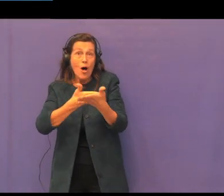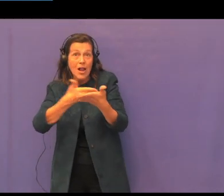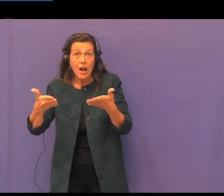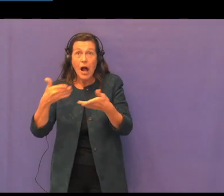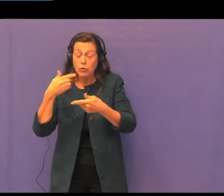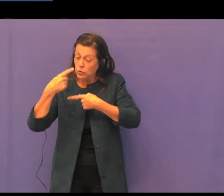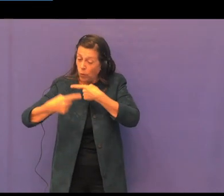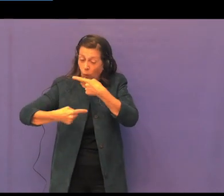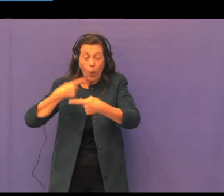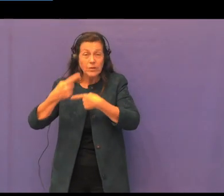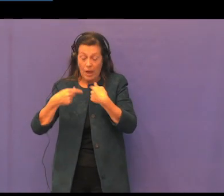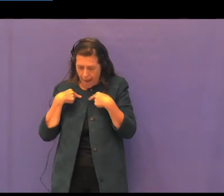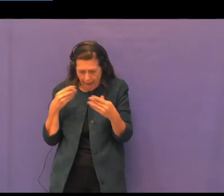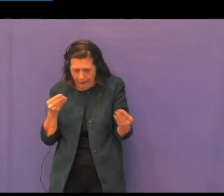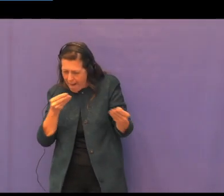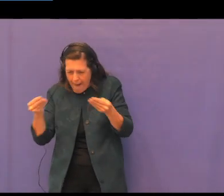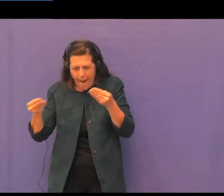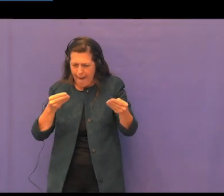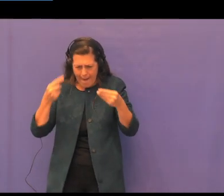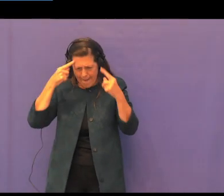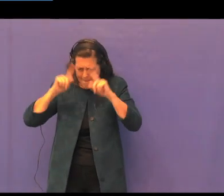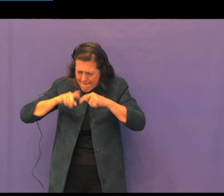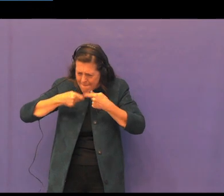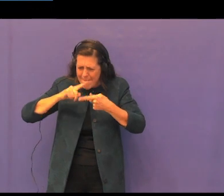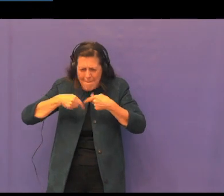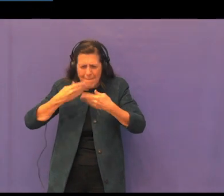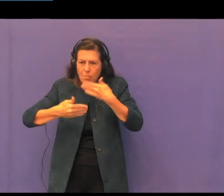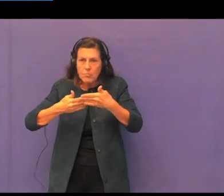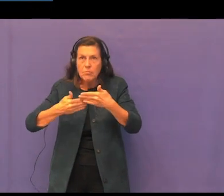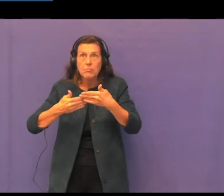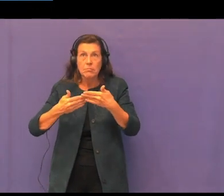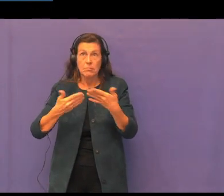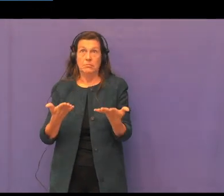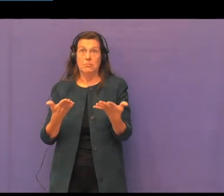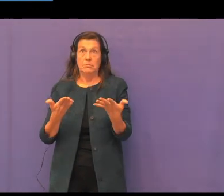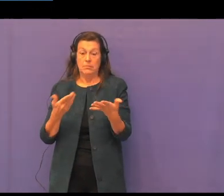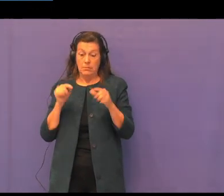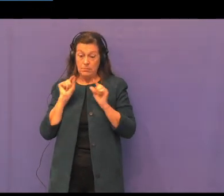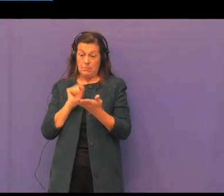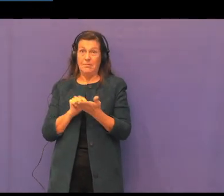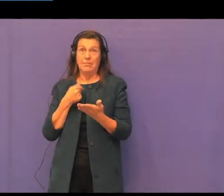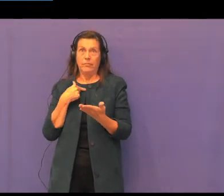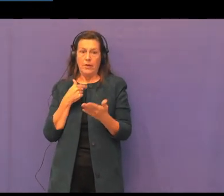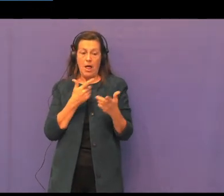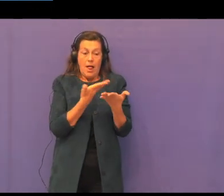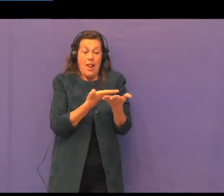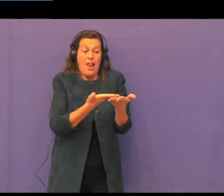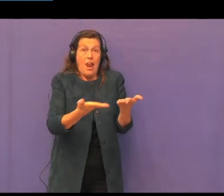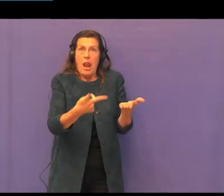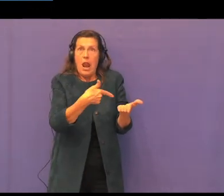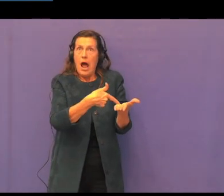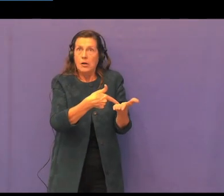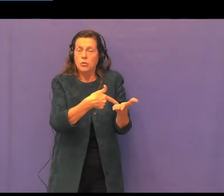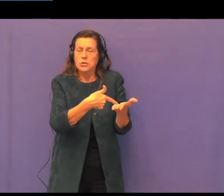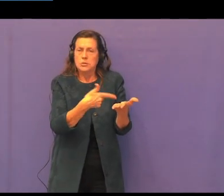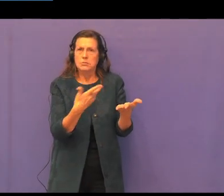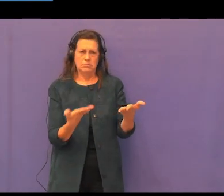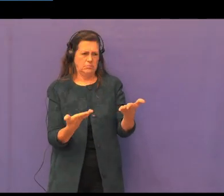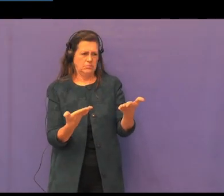when translation or when language is in a sense overwhelmed by a particular kind of